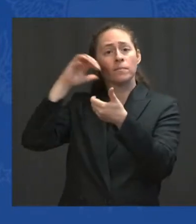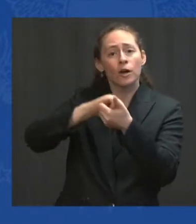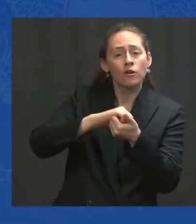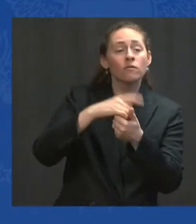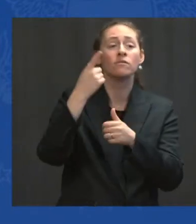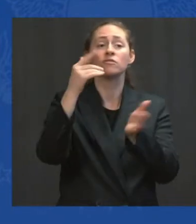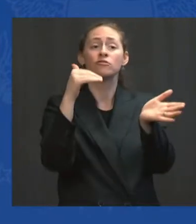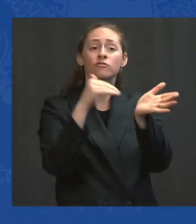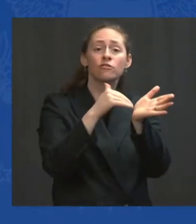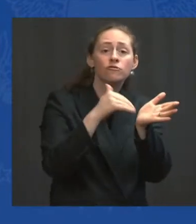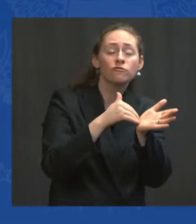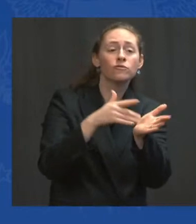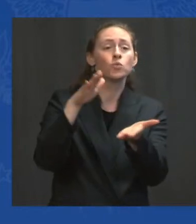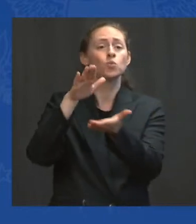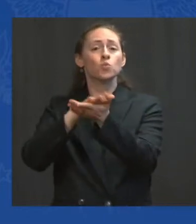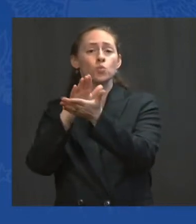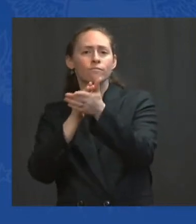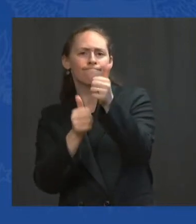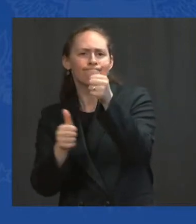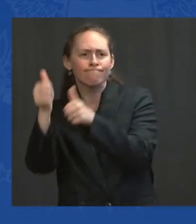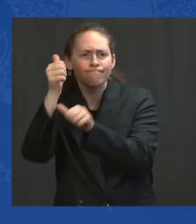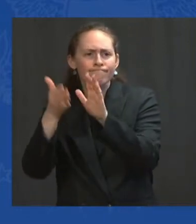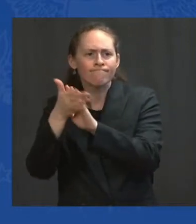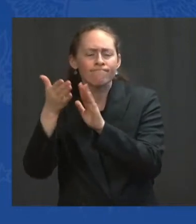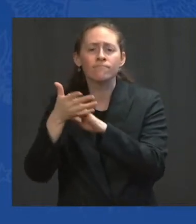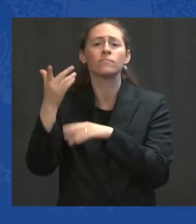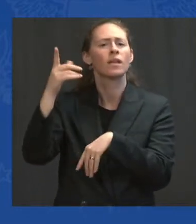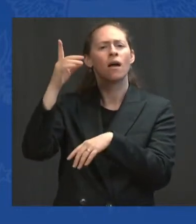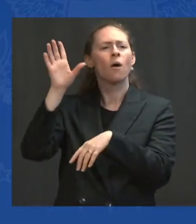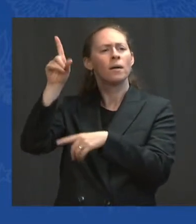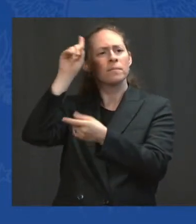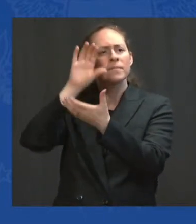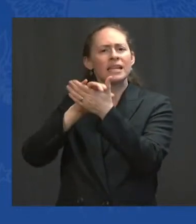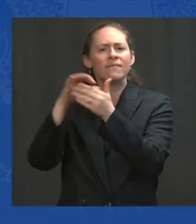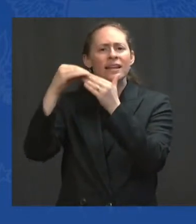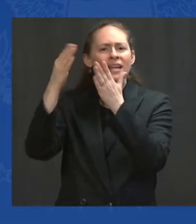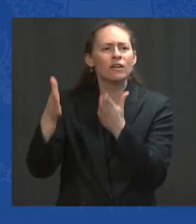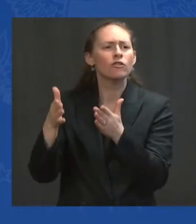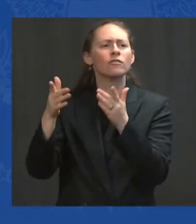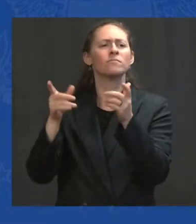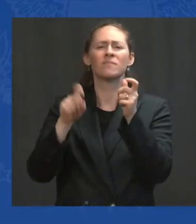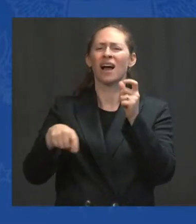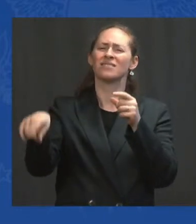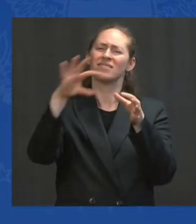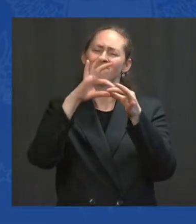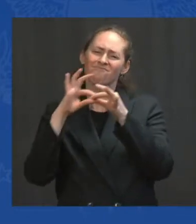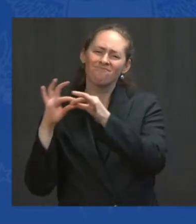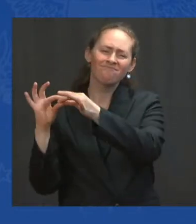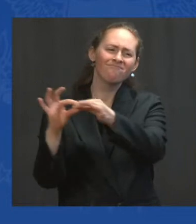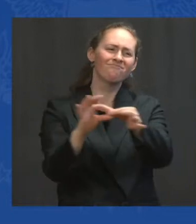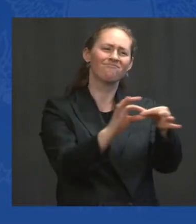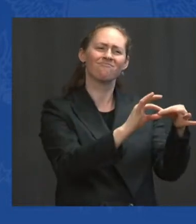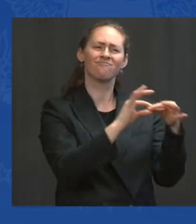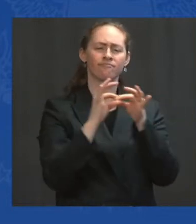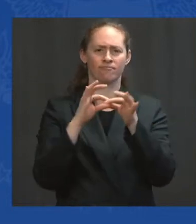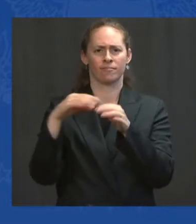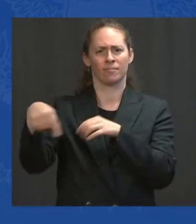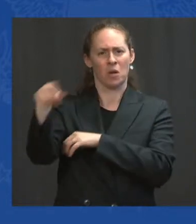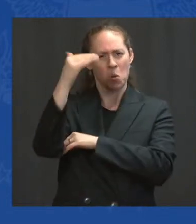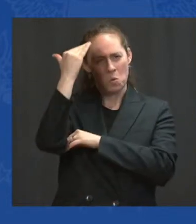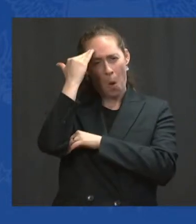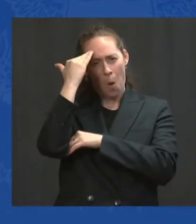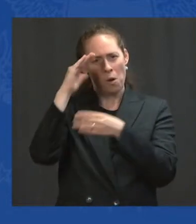administrators, employers, faith leaders, and community organizers. Leaders that people know and